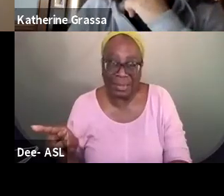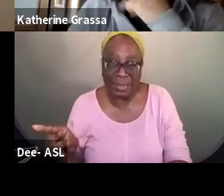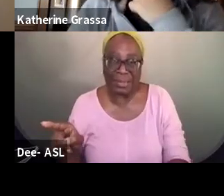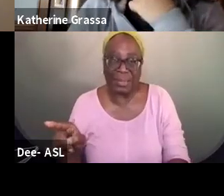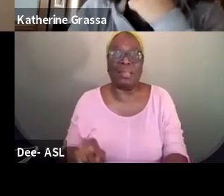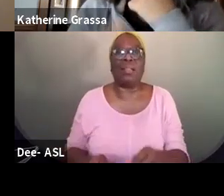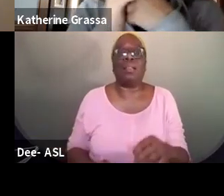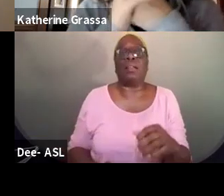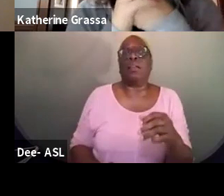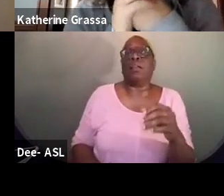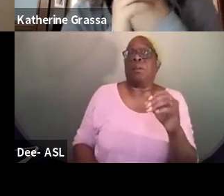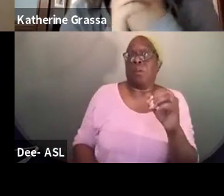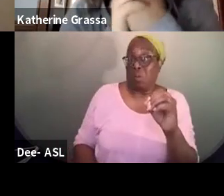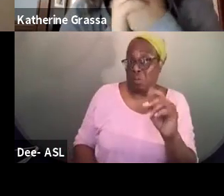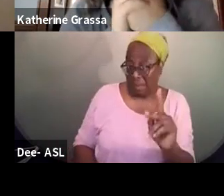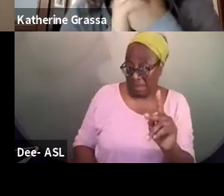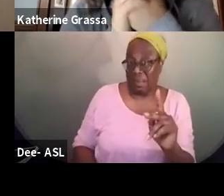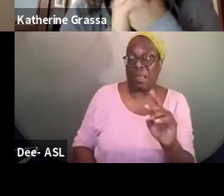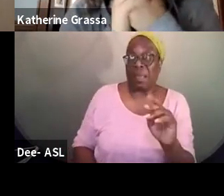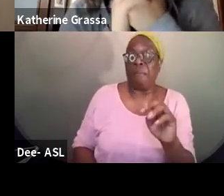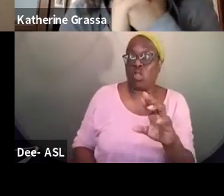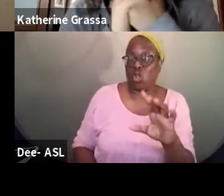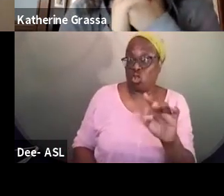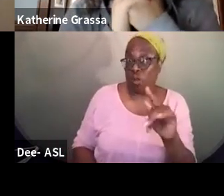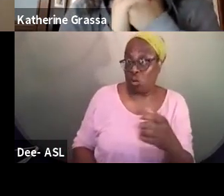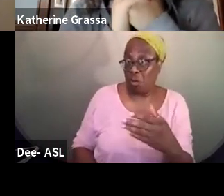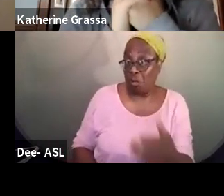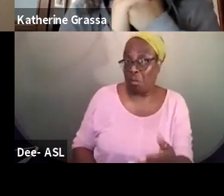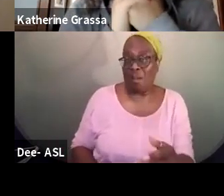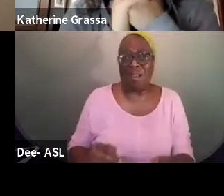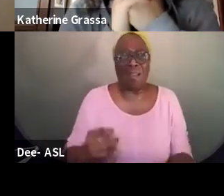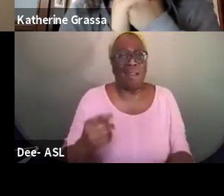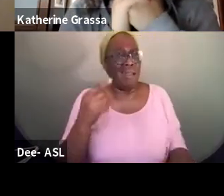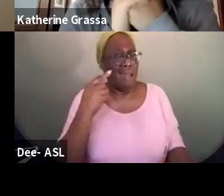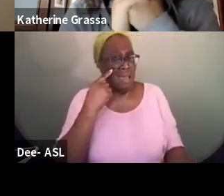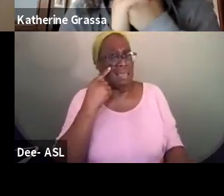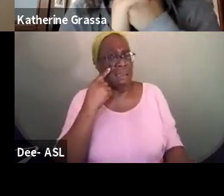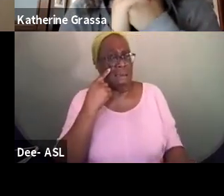Okay, Mr. Krager, are you next? Sure. Well, I think